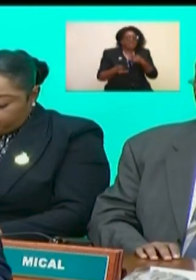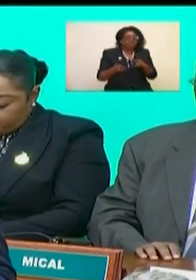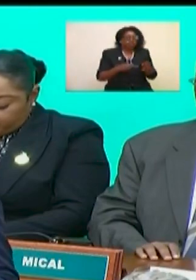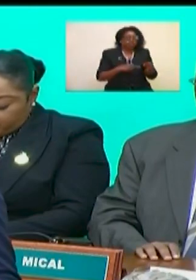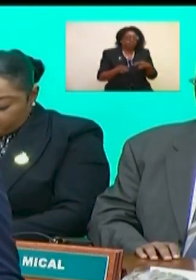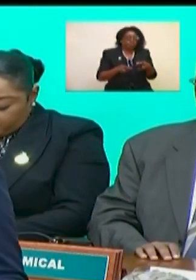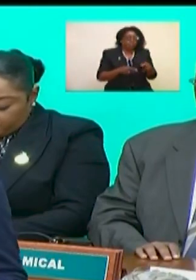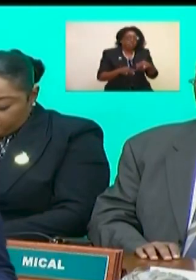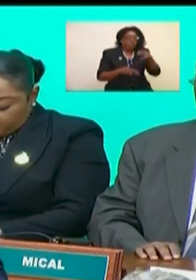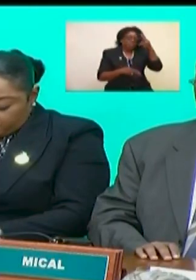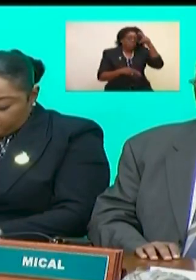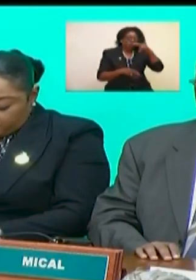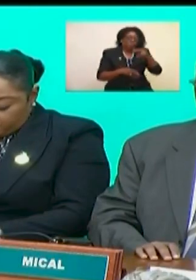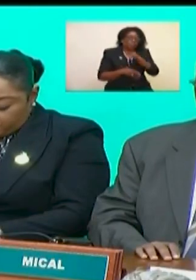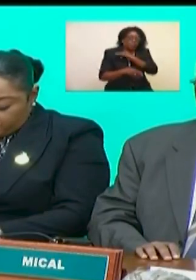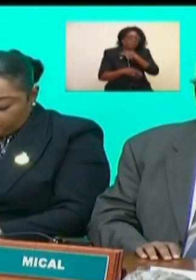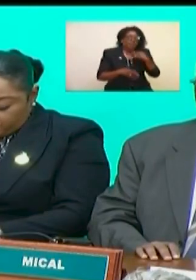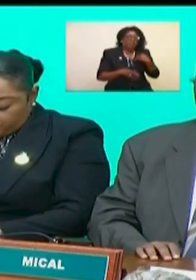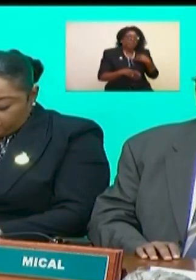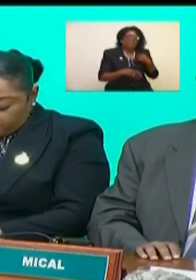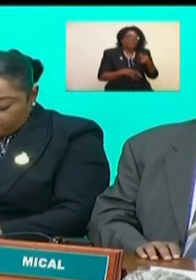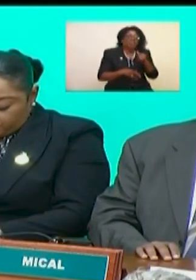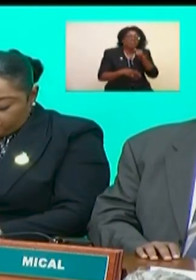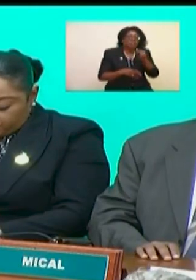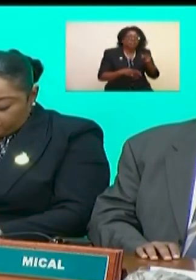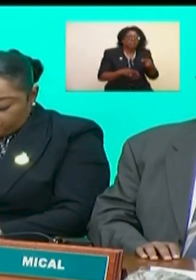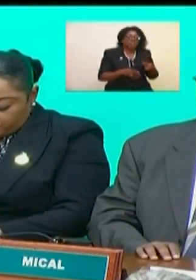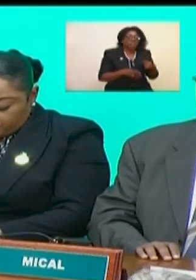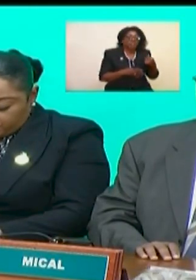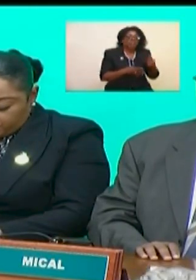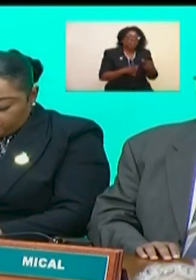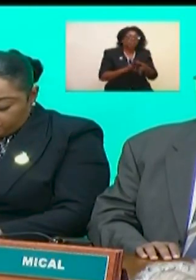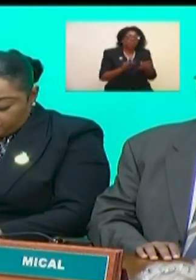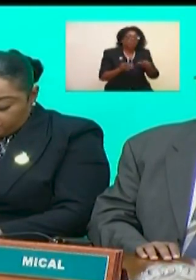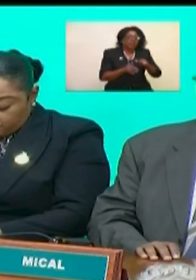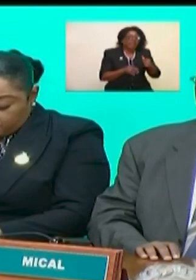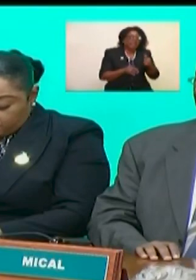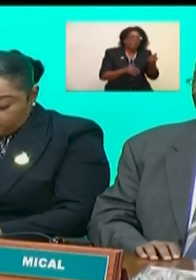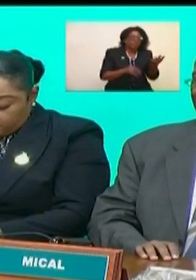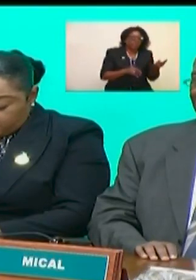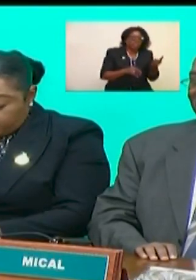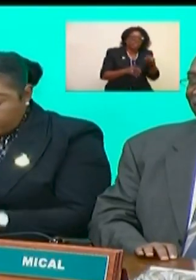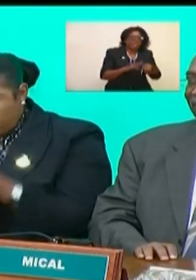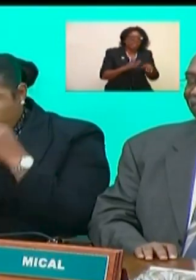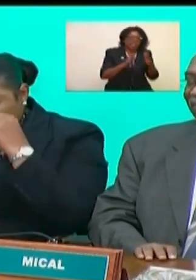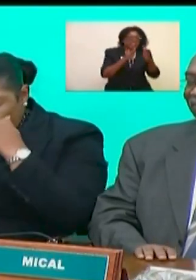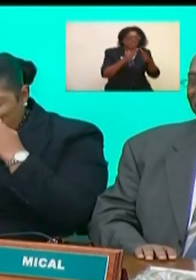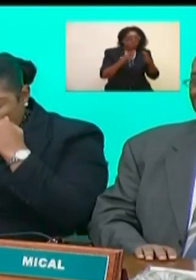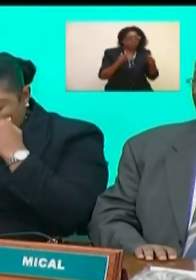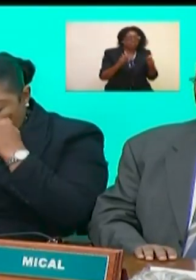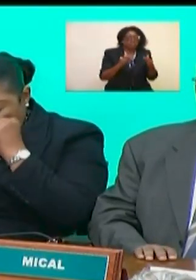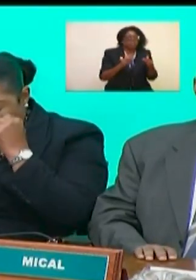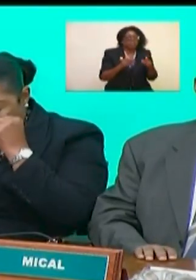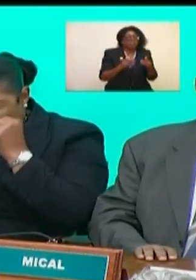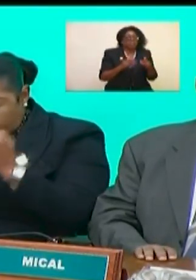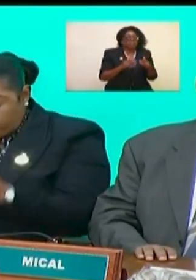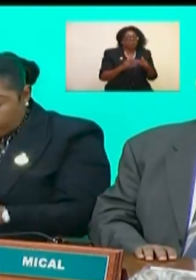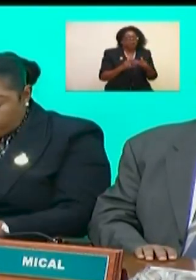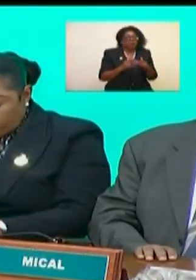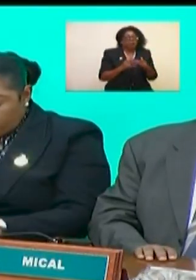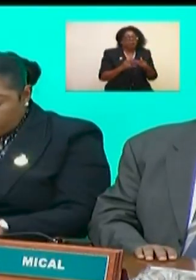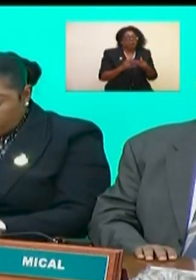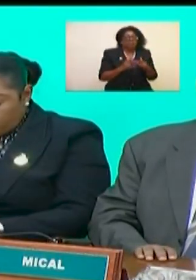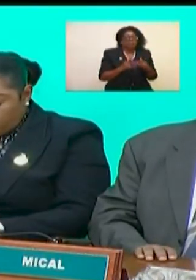The honorable member is not the arbiter of anybody in this house. Thank you. Madam Speaker,